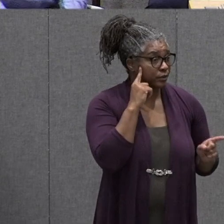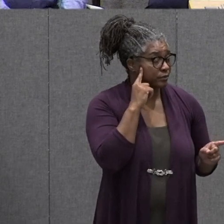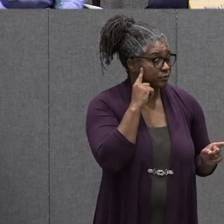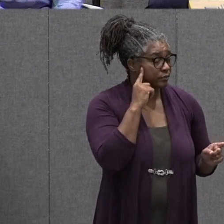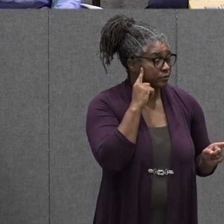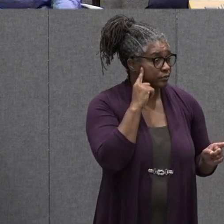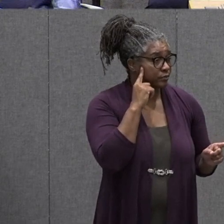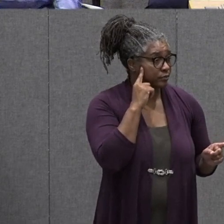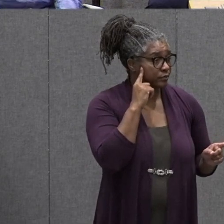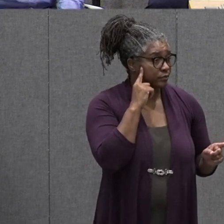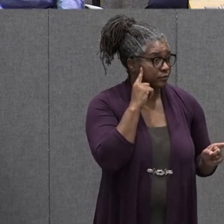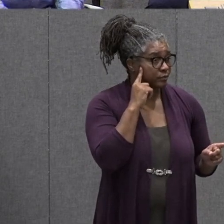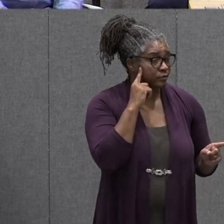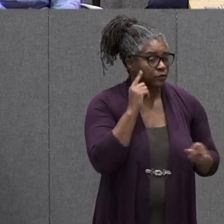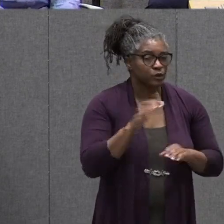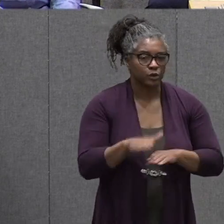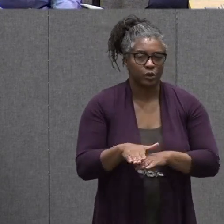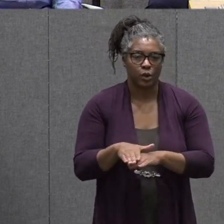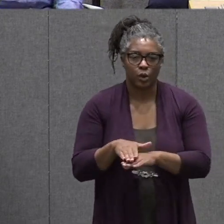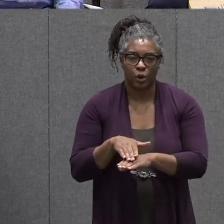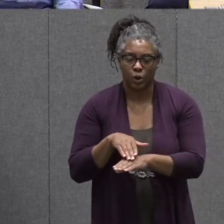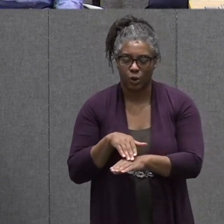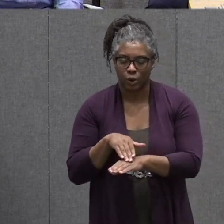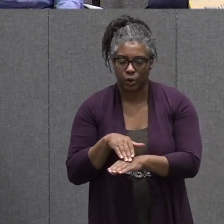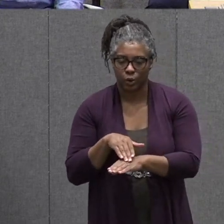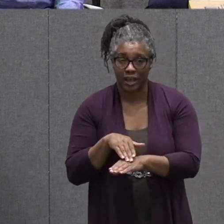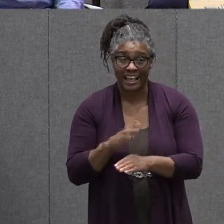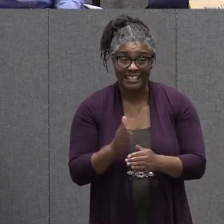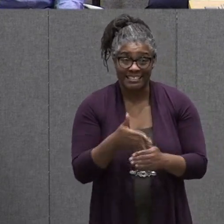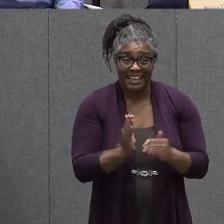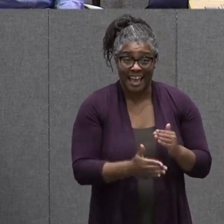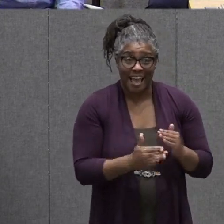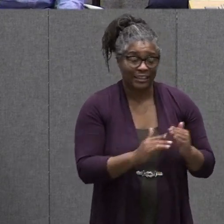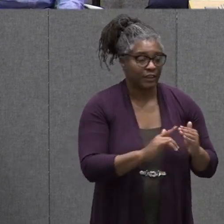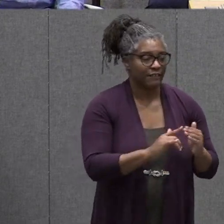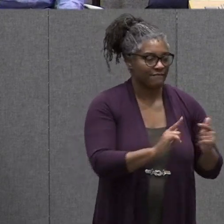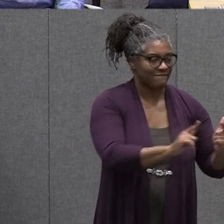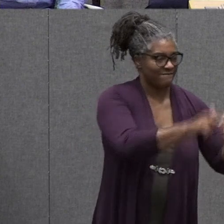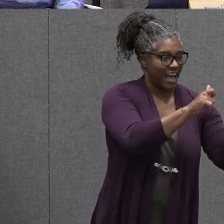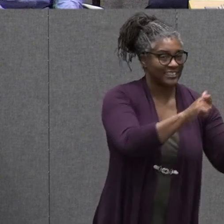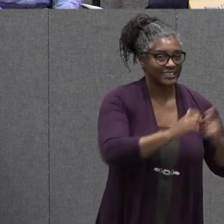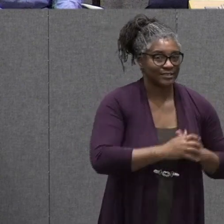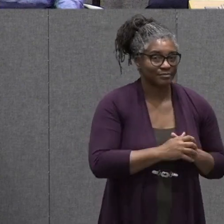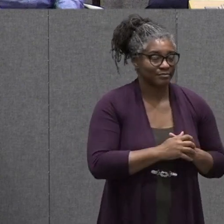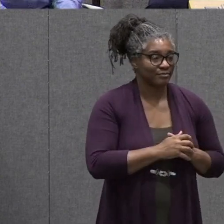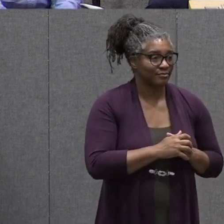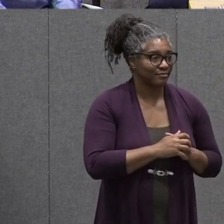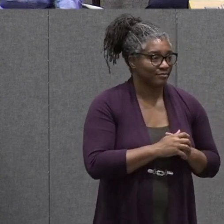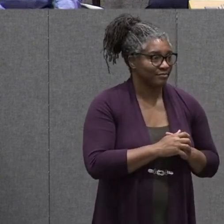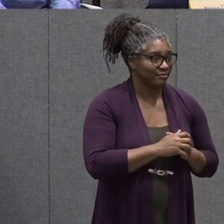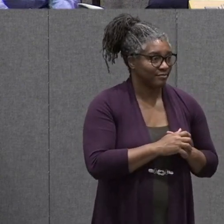this is a little bit slower. And then at the end, you heard me go really, really fast with my tempo, right?